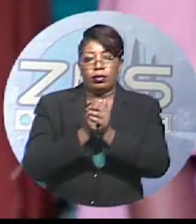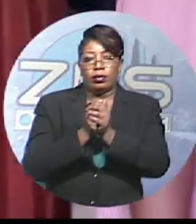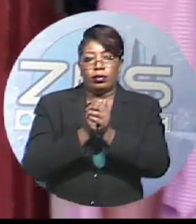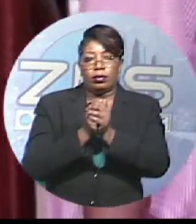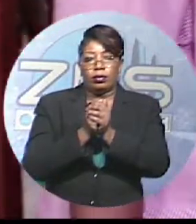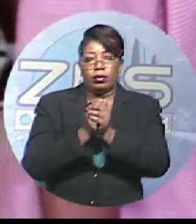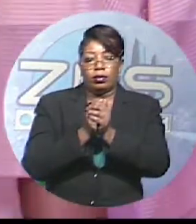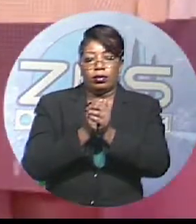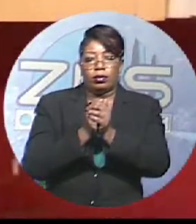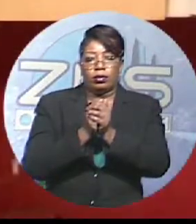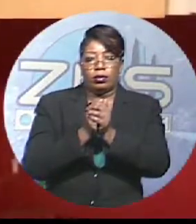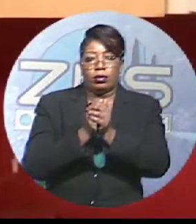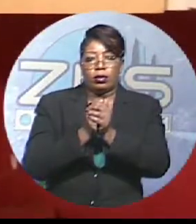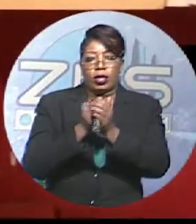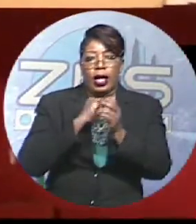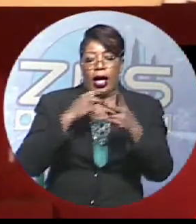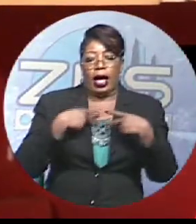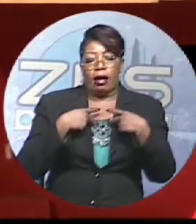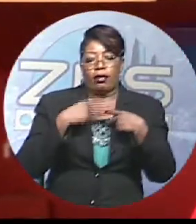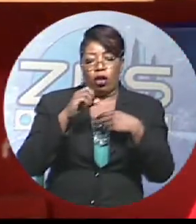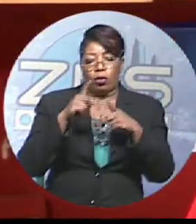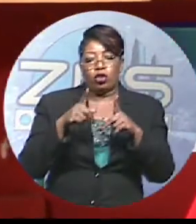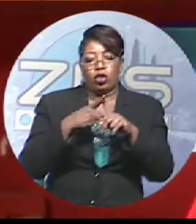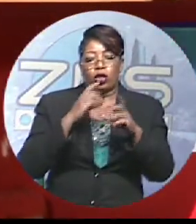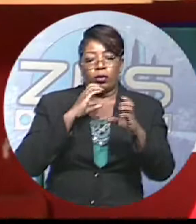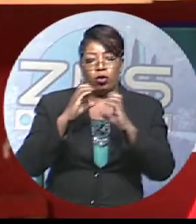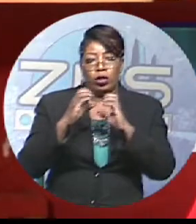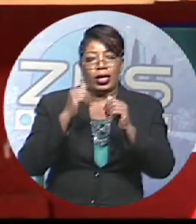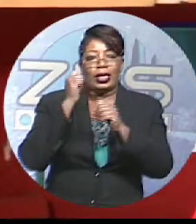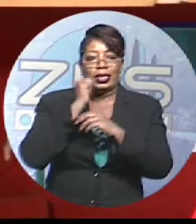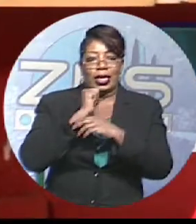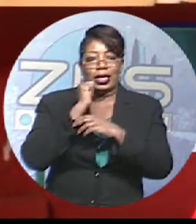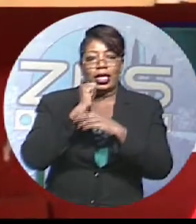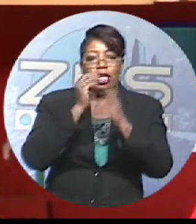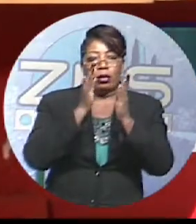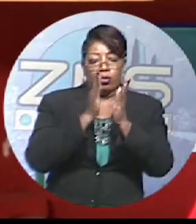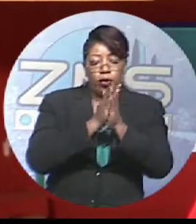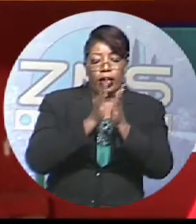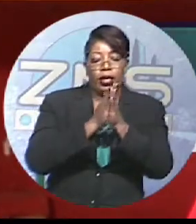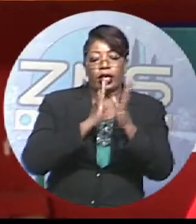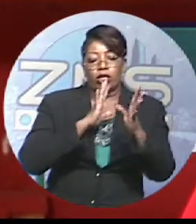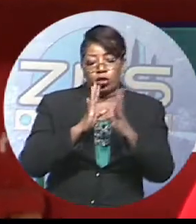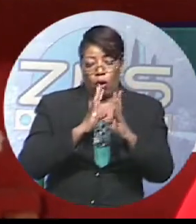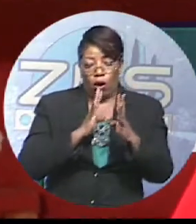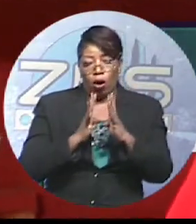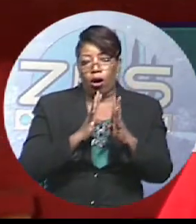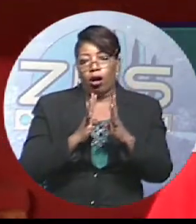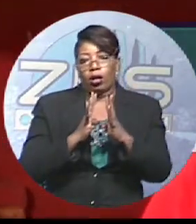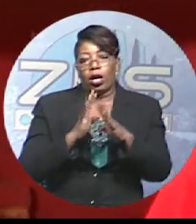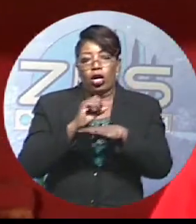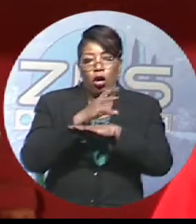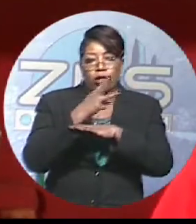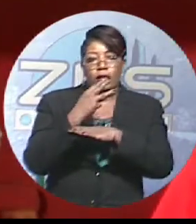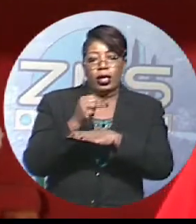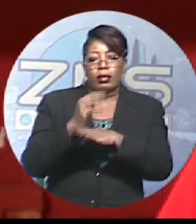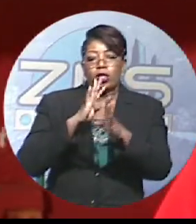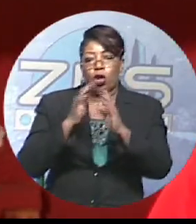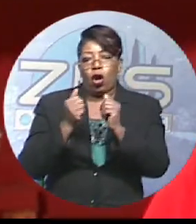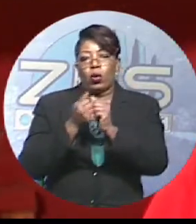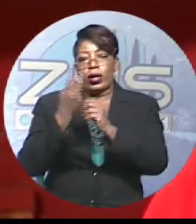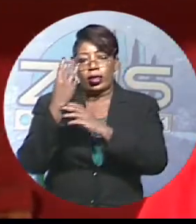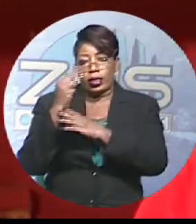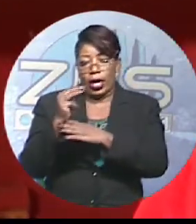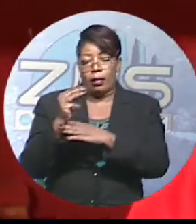Well, I have a chance even to communicate with them, like on a daily basis, pray with them, counsel them or whatever they're going through. I'm able to talk to them